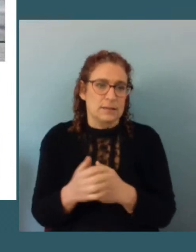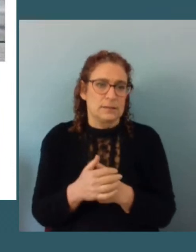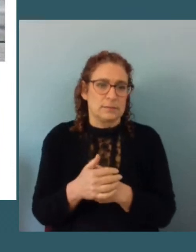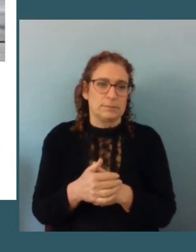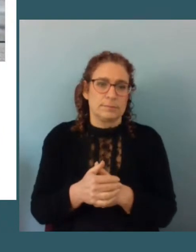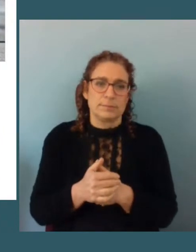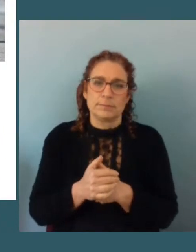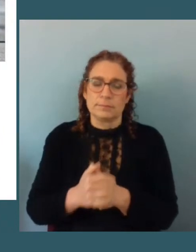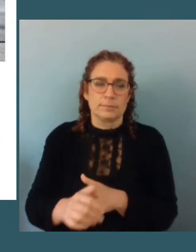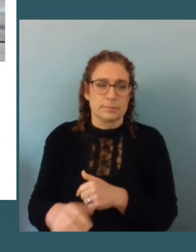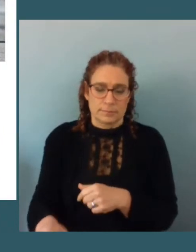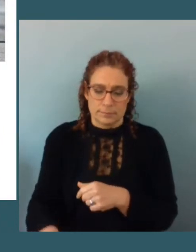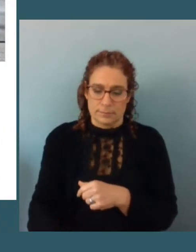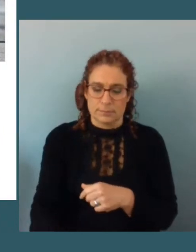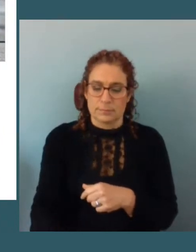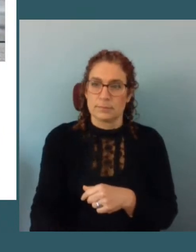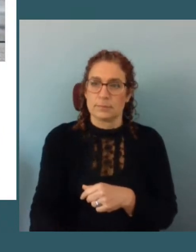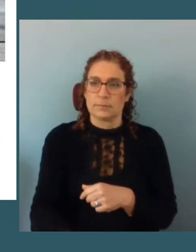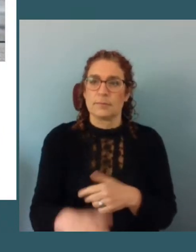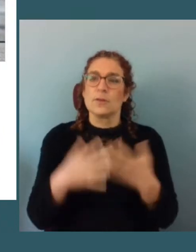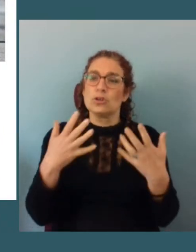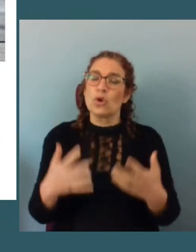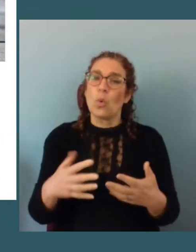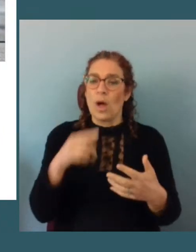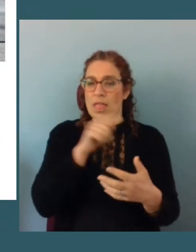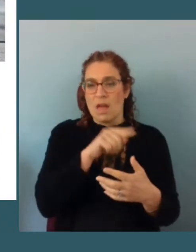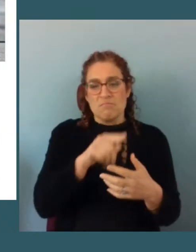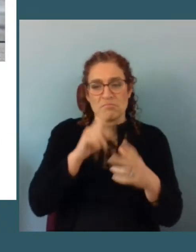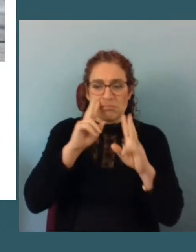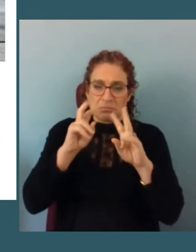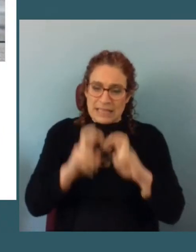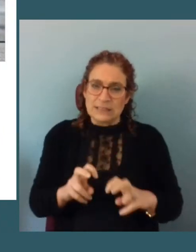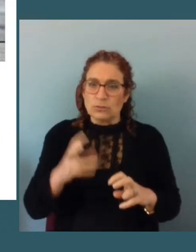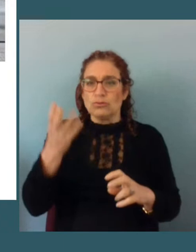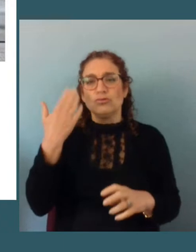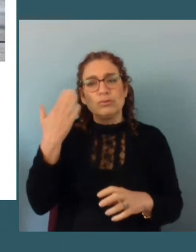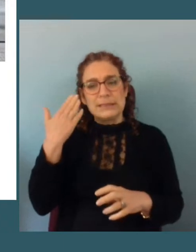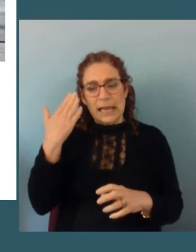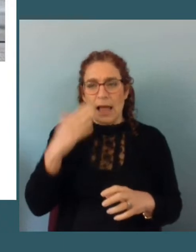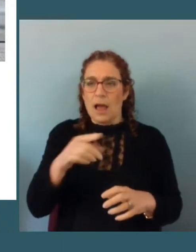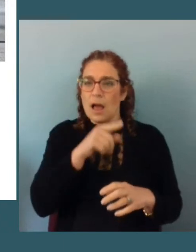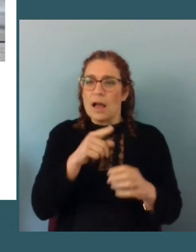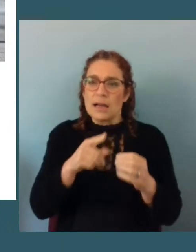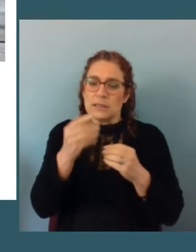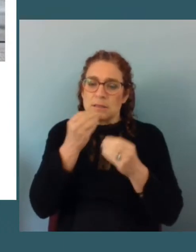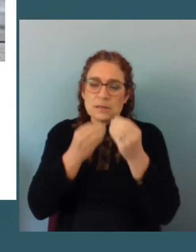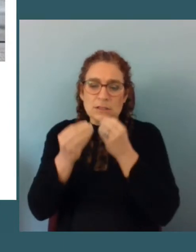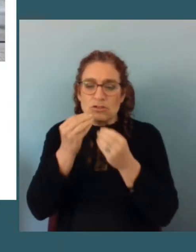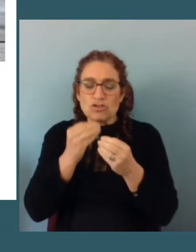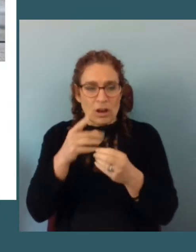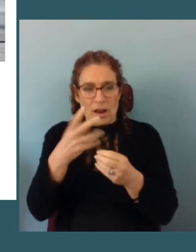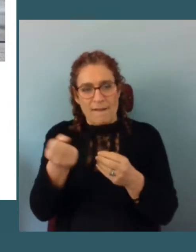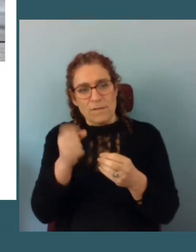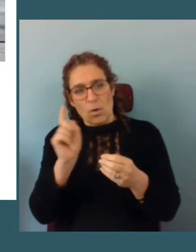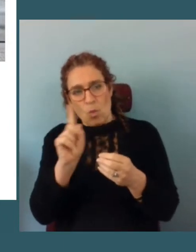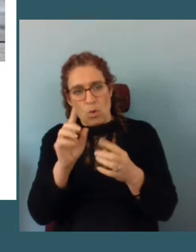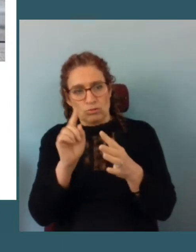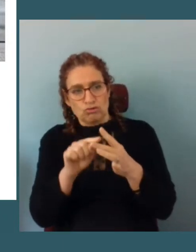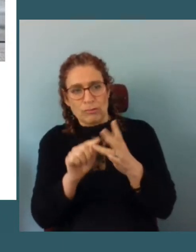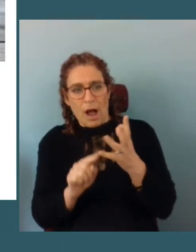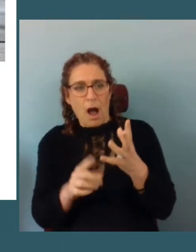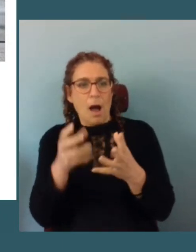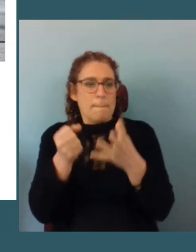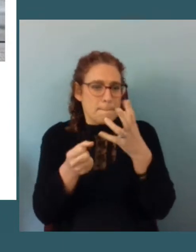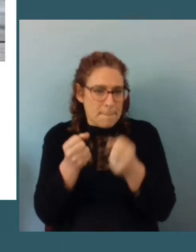So Guach et al. Brought out a study recently, a dietitian highlighting some of these triggers, being milk, egg,